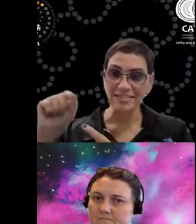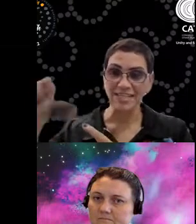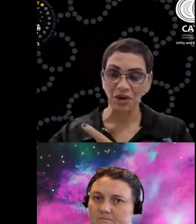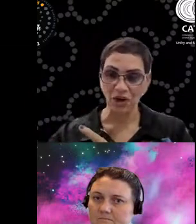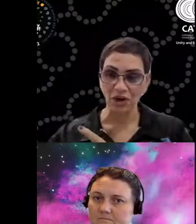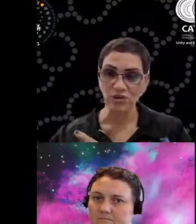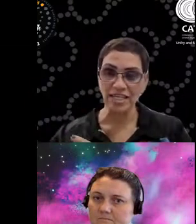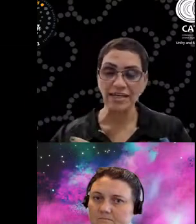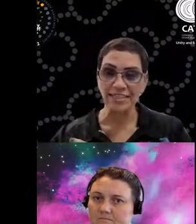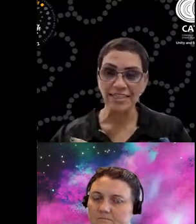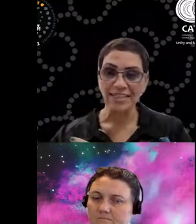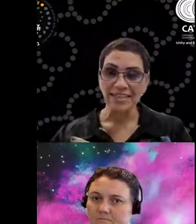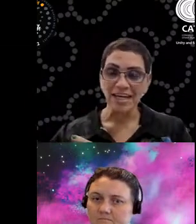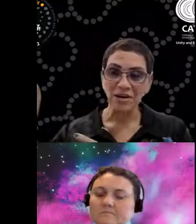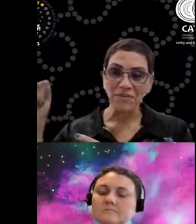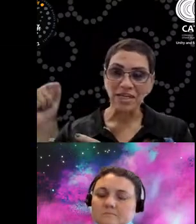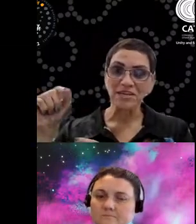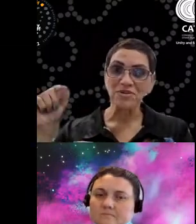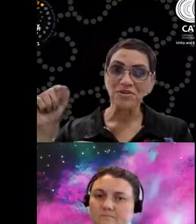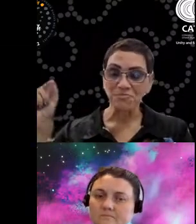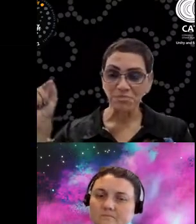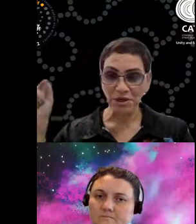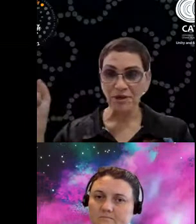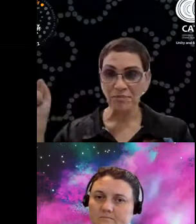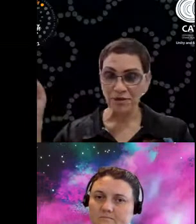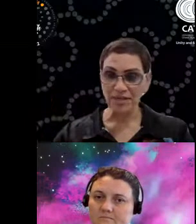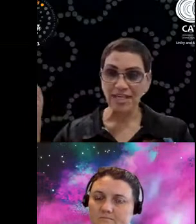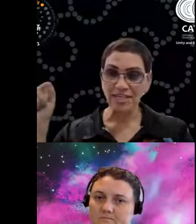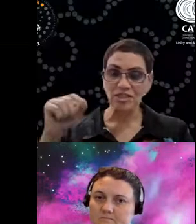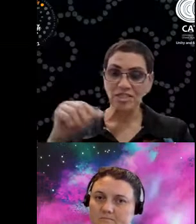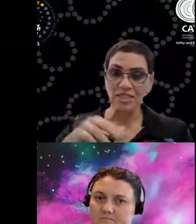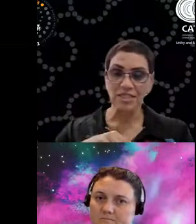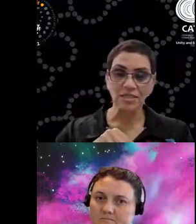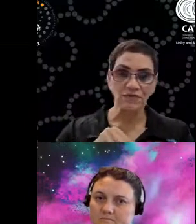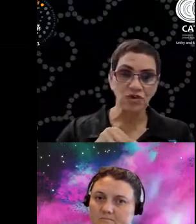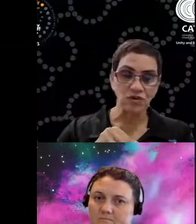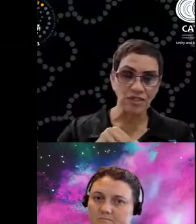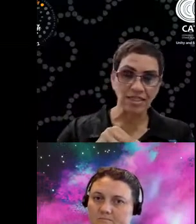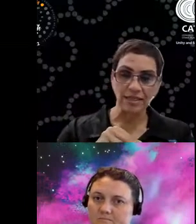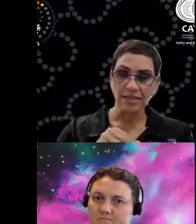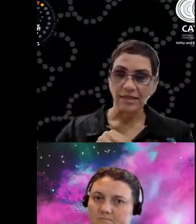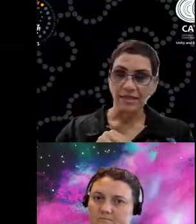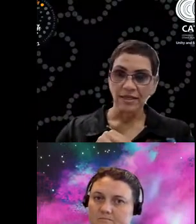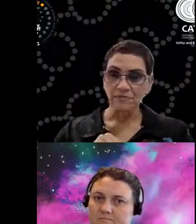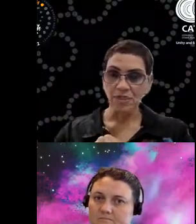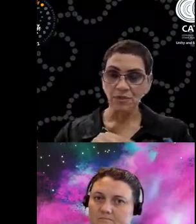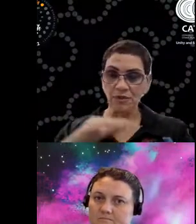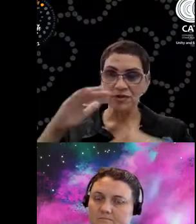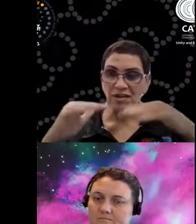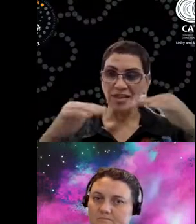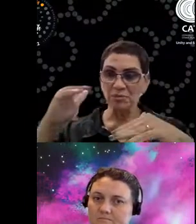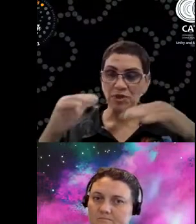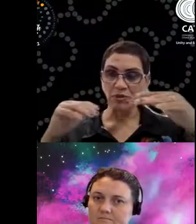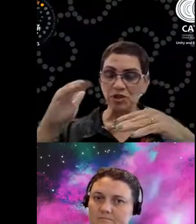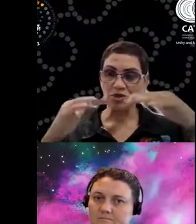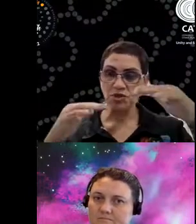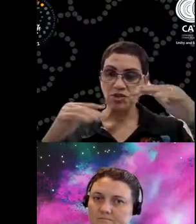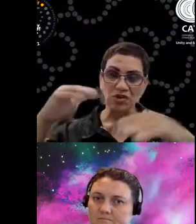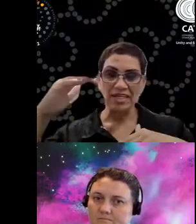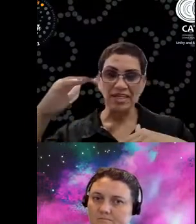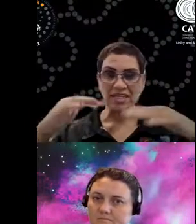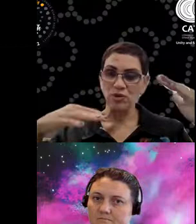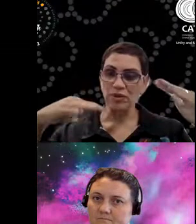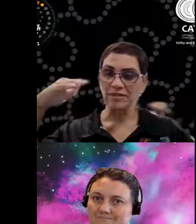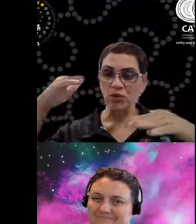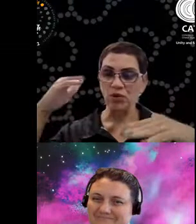those standards and codes are, and even the program accreditation standards for nursing. So we've got a little bit of work to